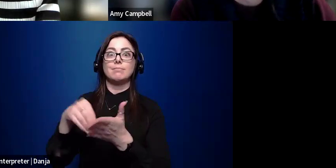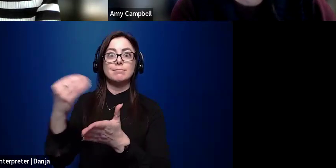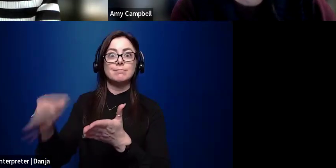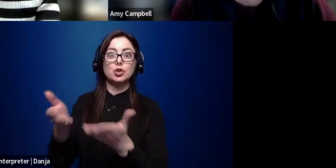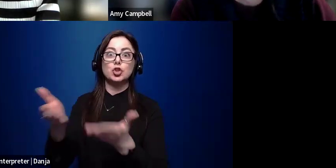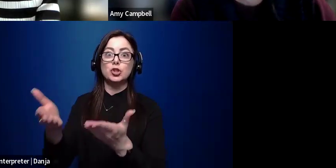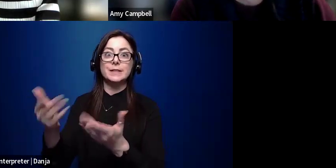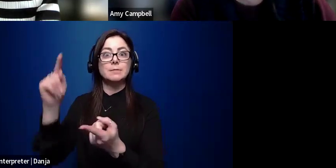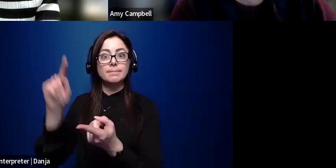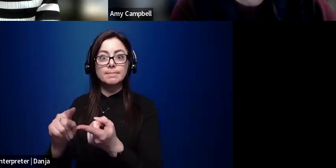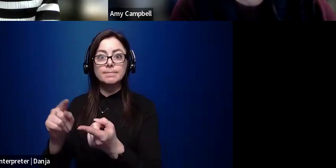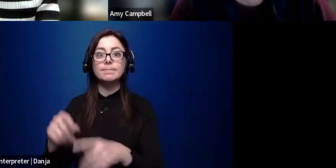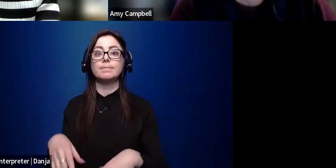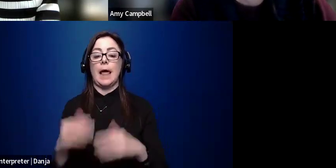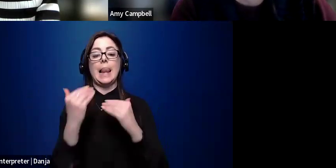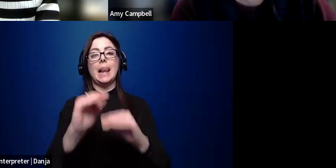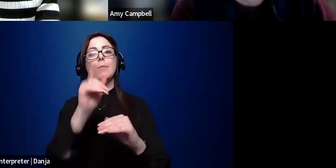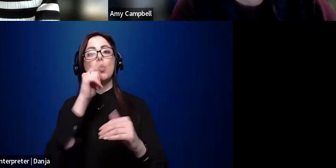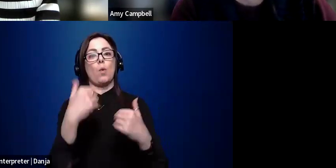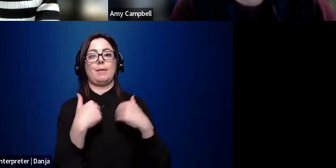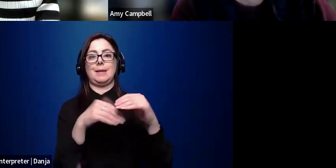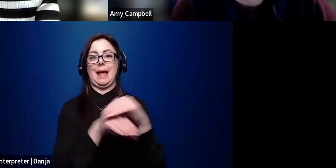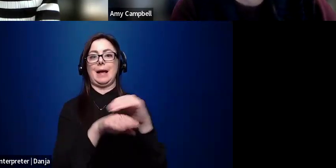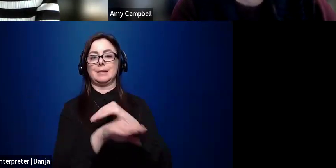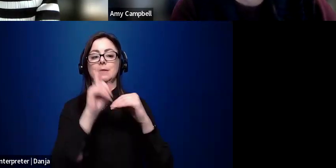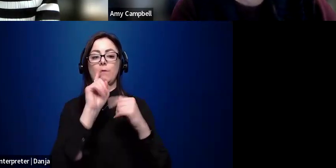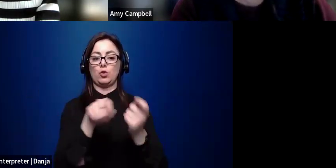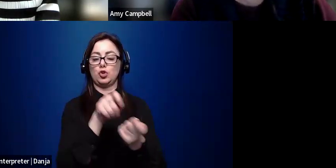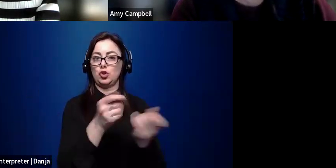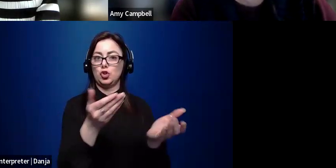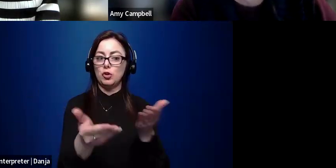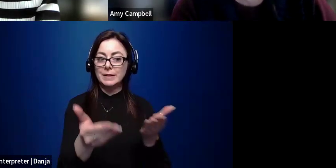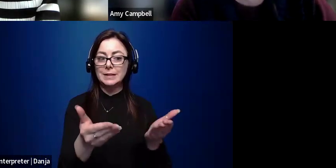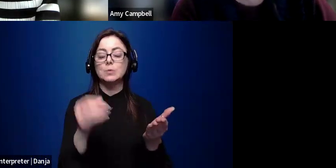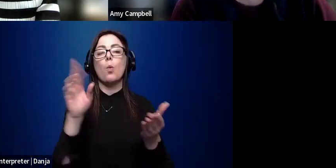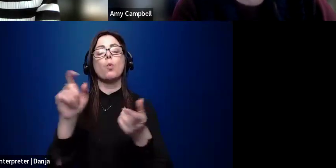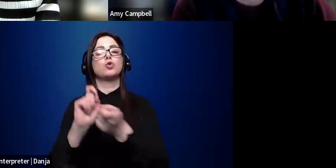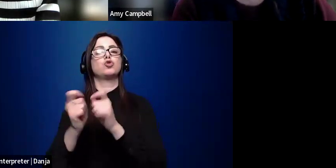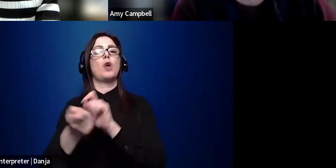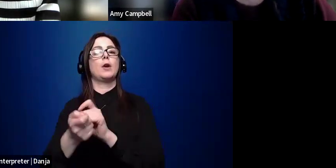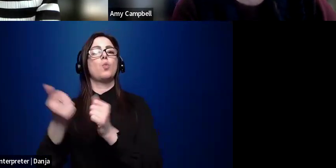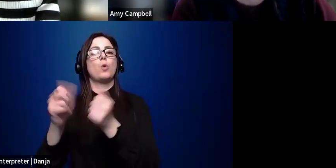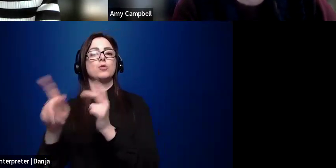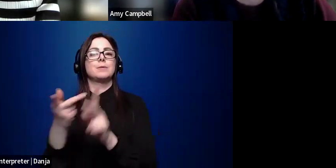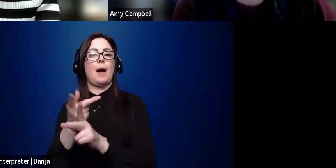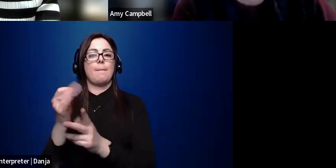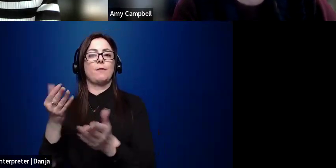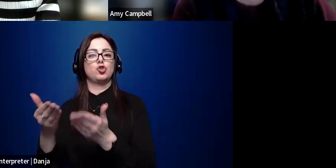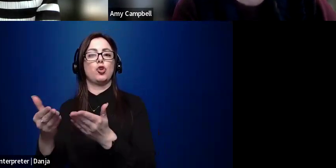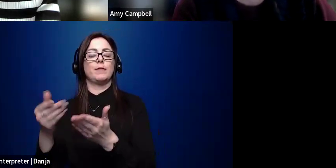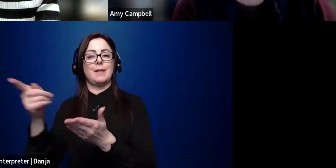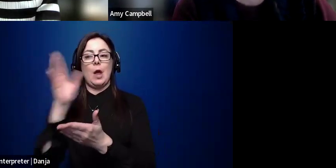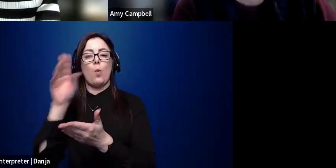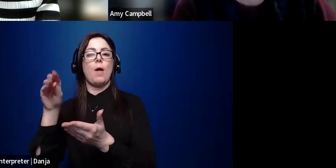the services, or change what services are covered. So, I mean, all of those things obviously have